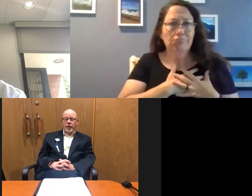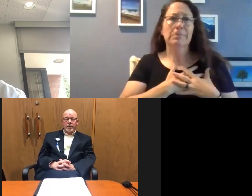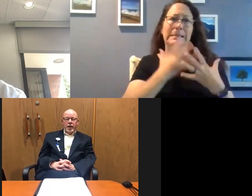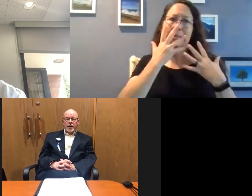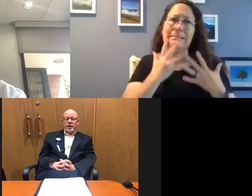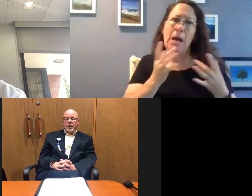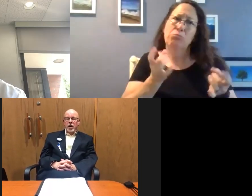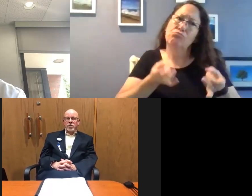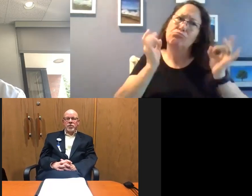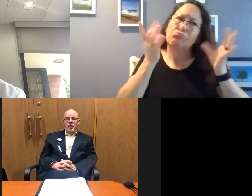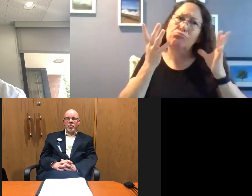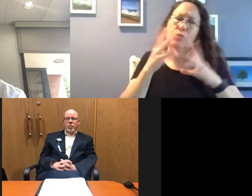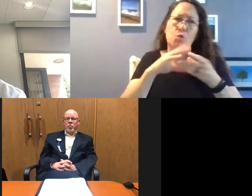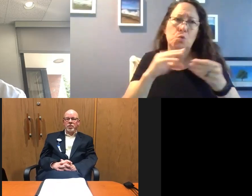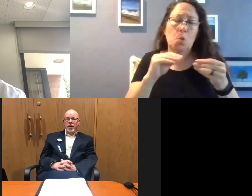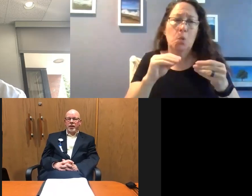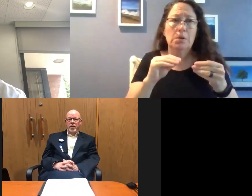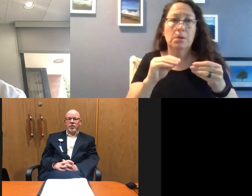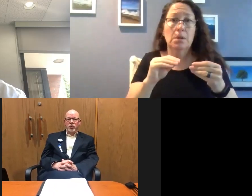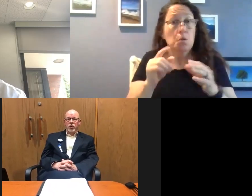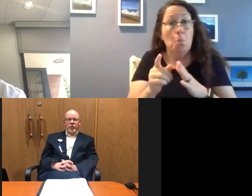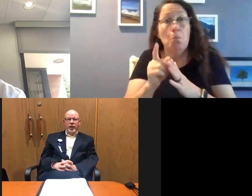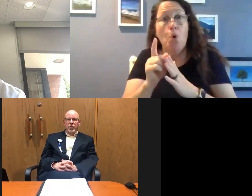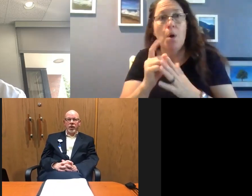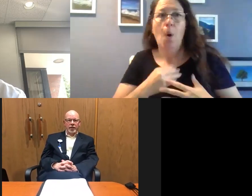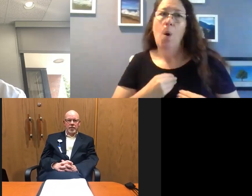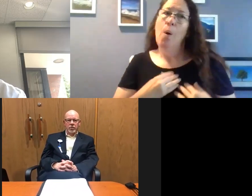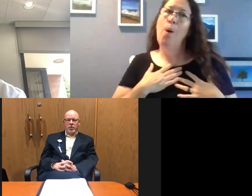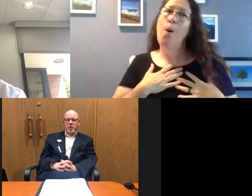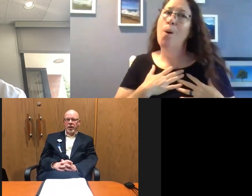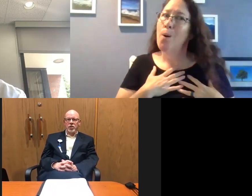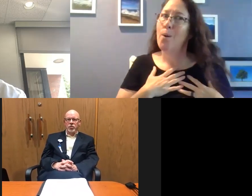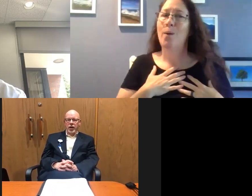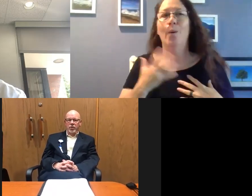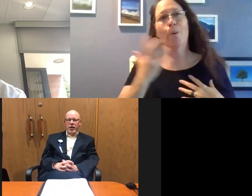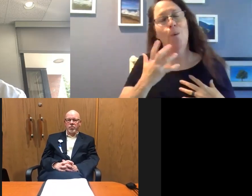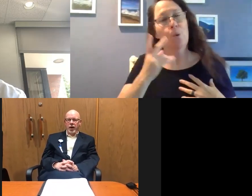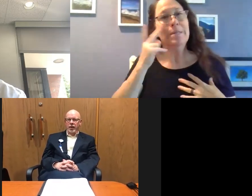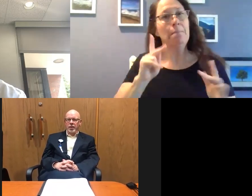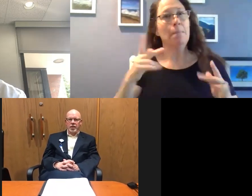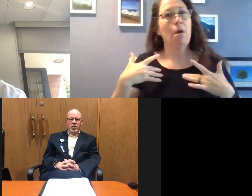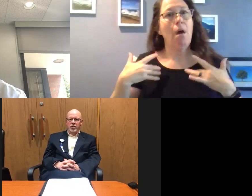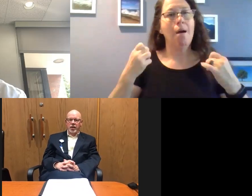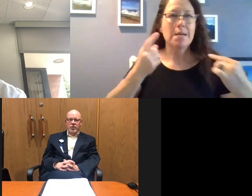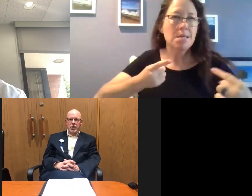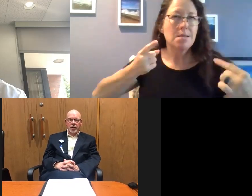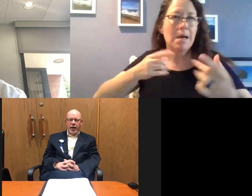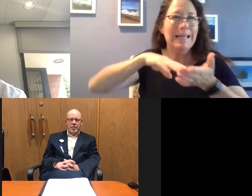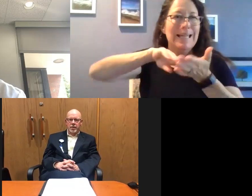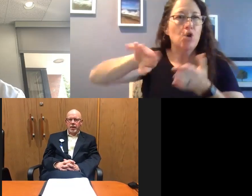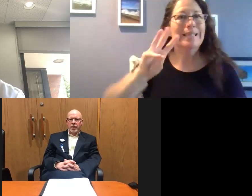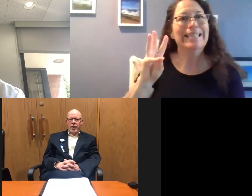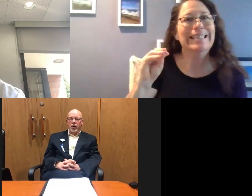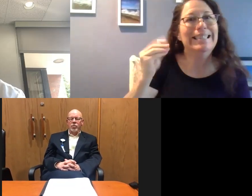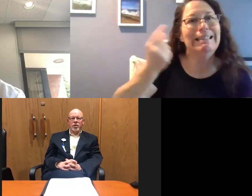I'd say there's also some moments that lift your soul that are great when you see patients recovering and fighting and being discharged after 60 days